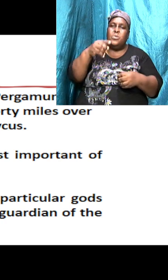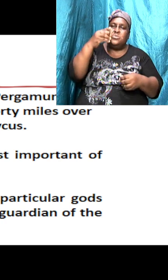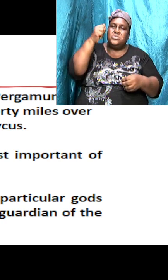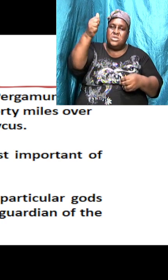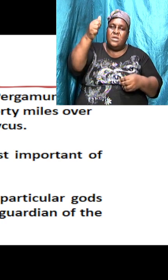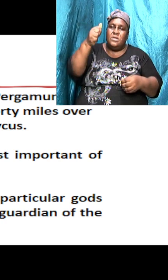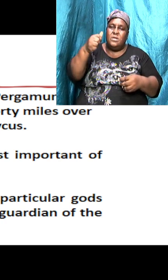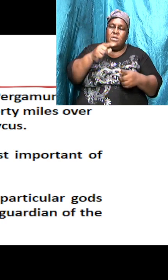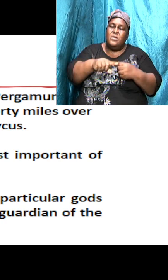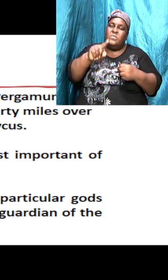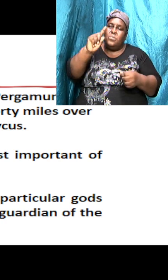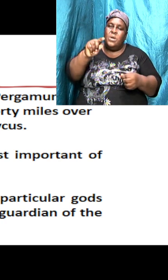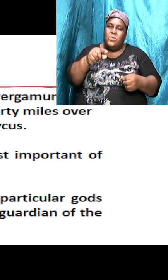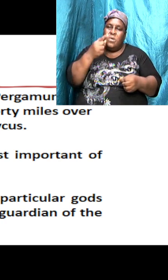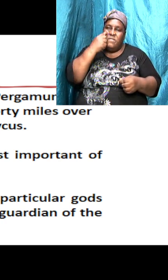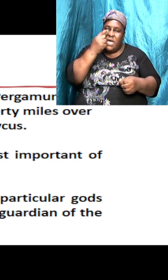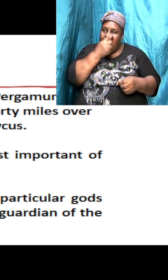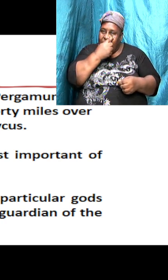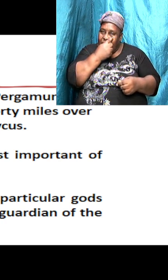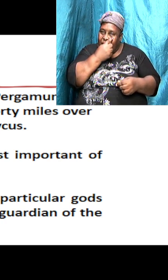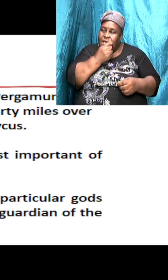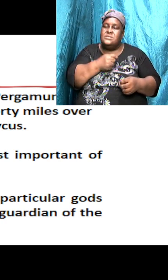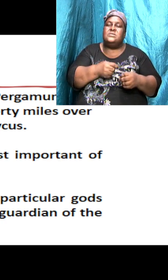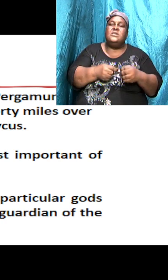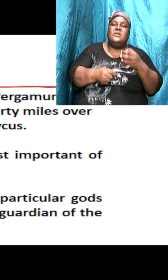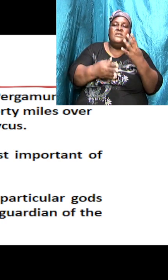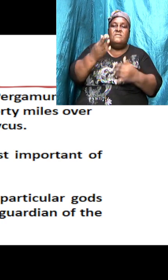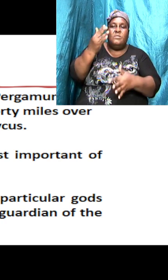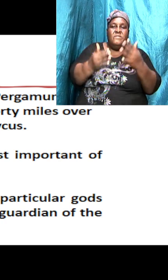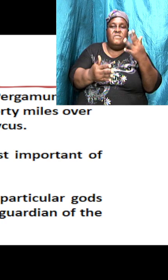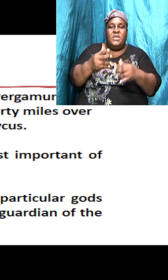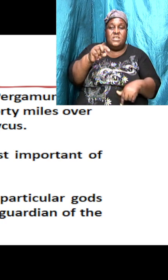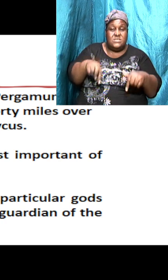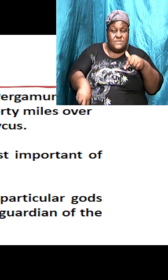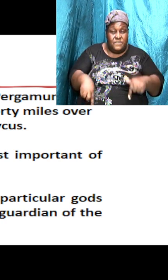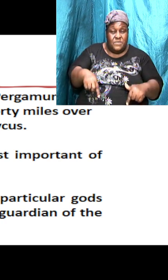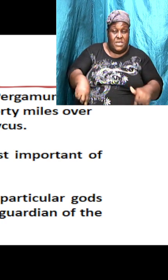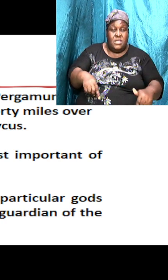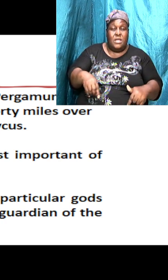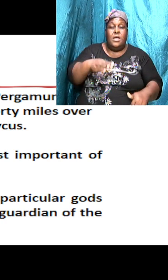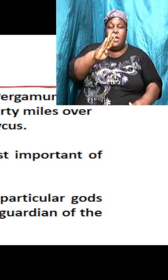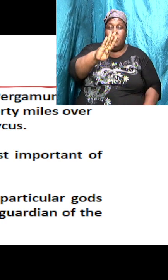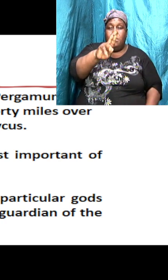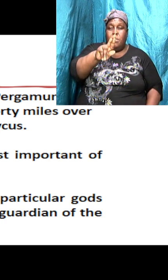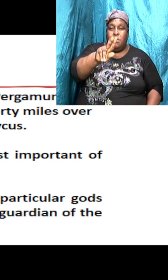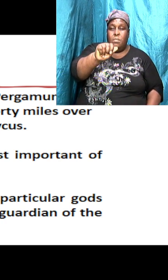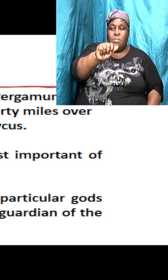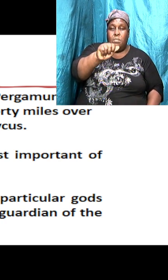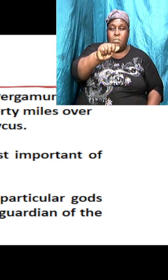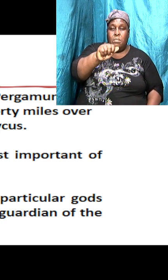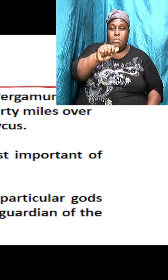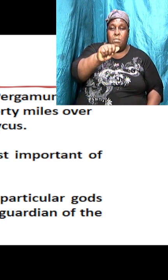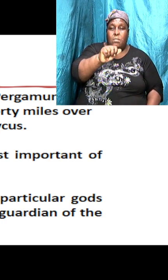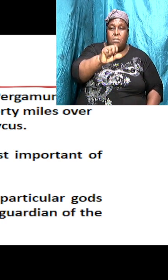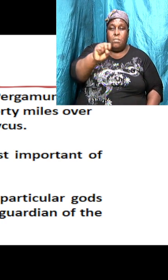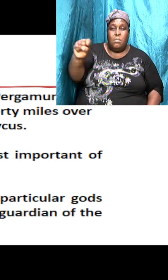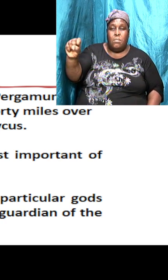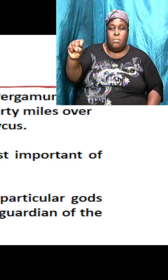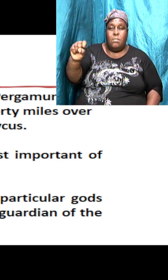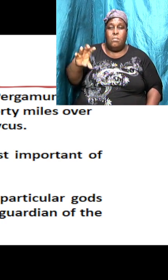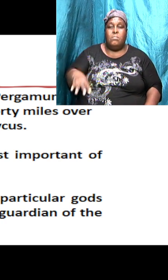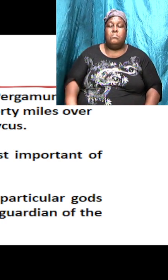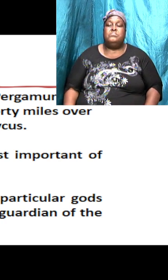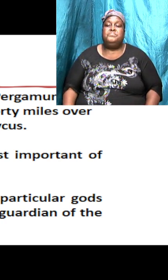like unto a flame of fire, and his feet are to fine brass, etc., etc., etc. So I wanted to make that